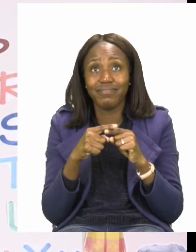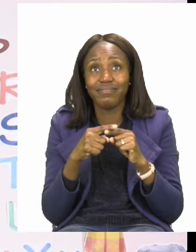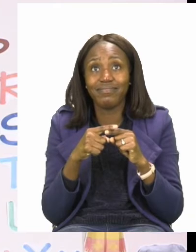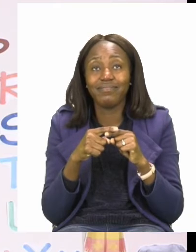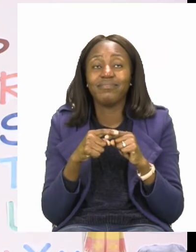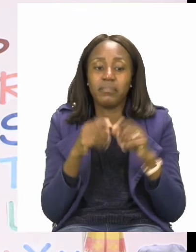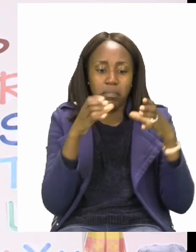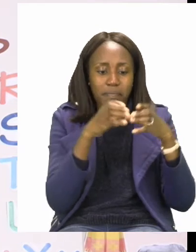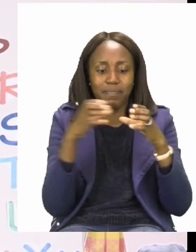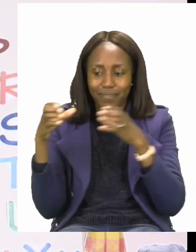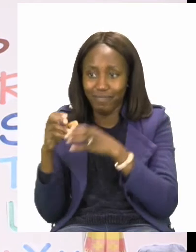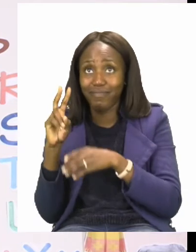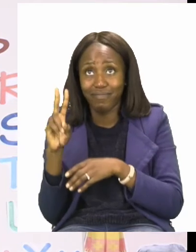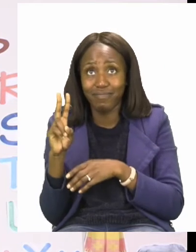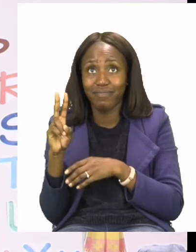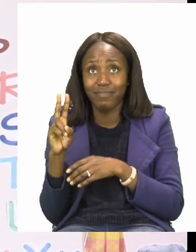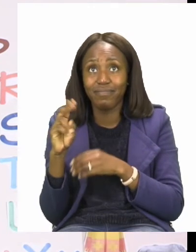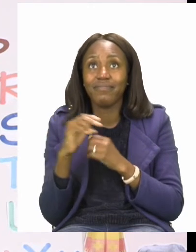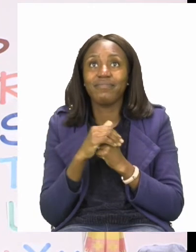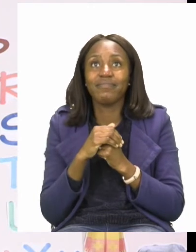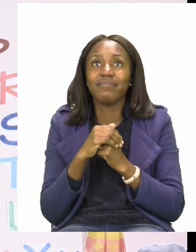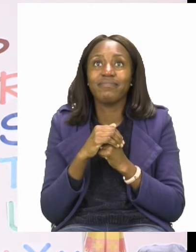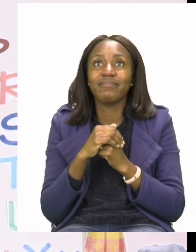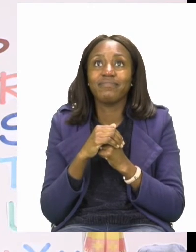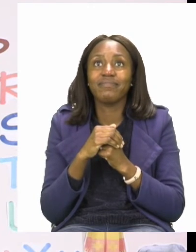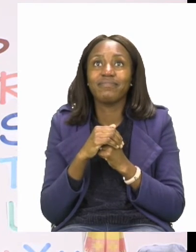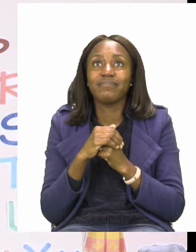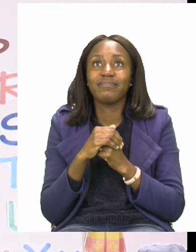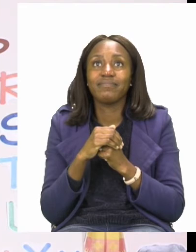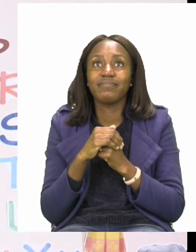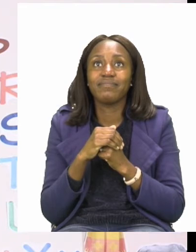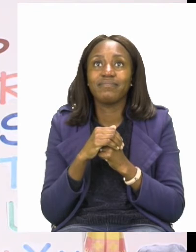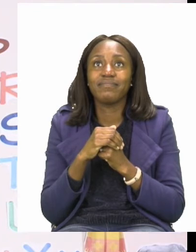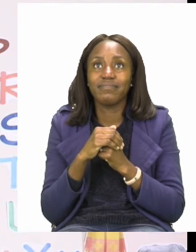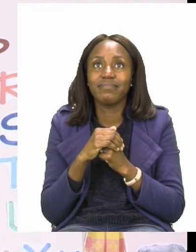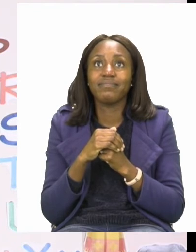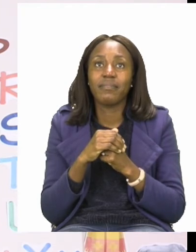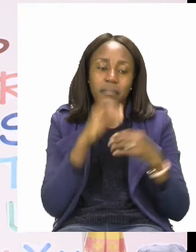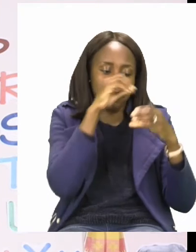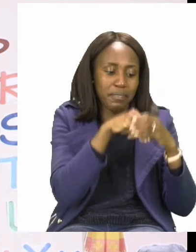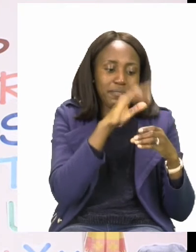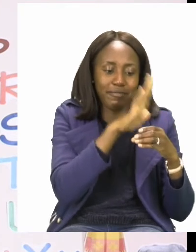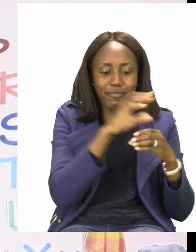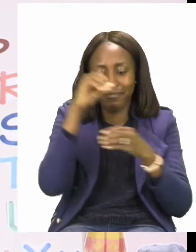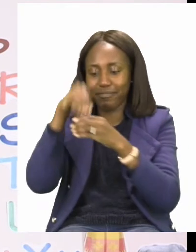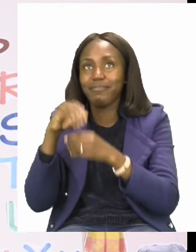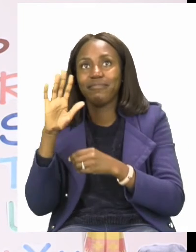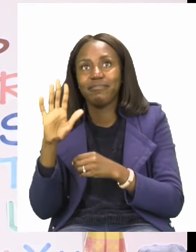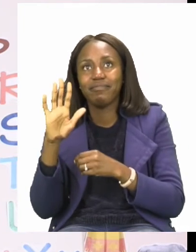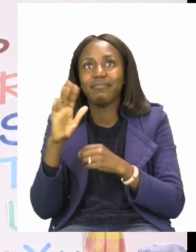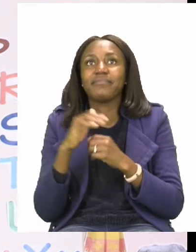2 circles because it's the same as saying 2 sets of 5. So I can say